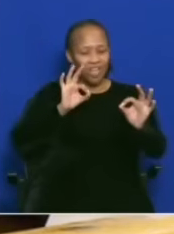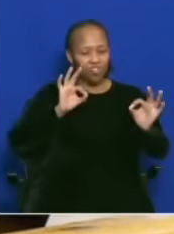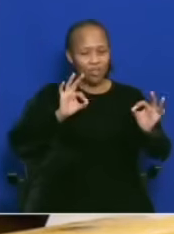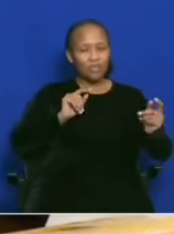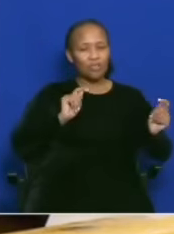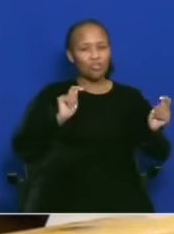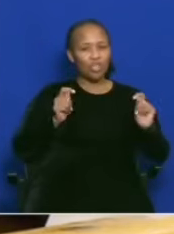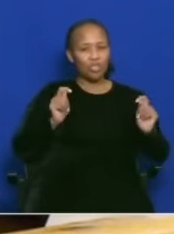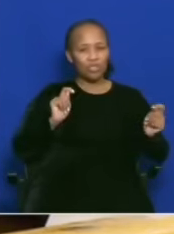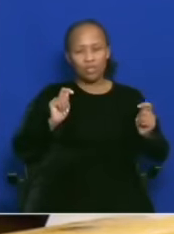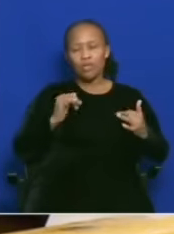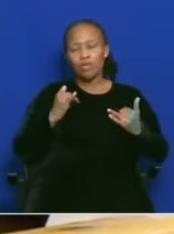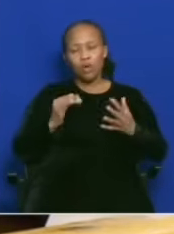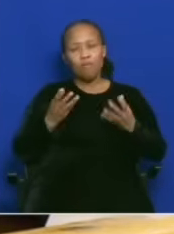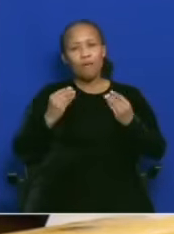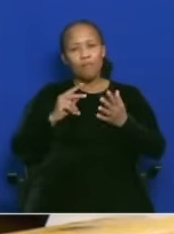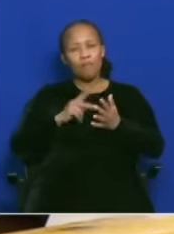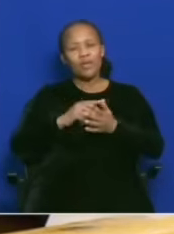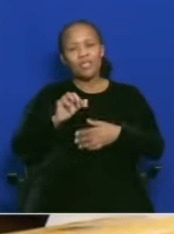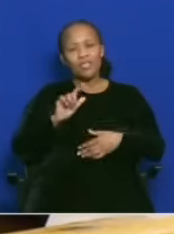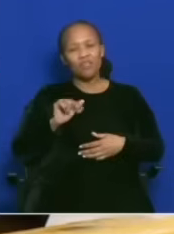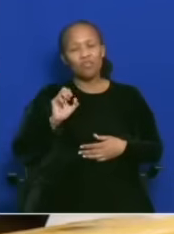me, over the page.